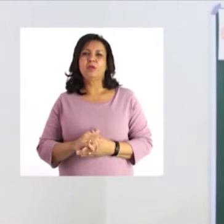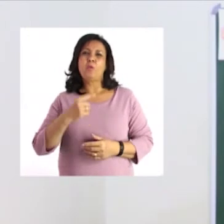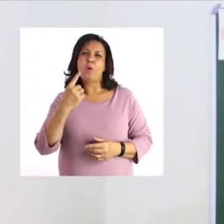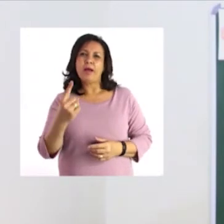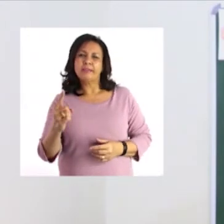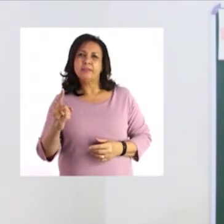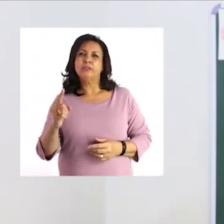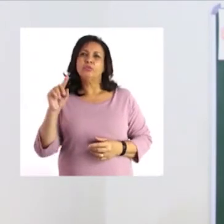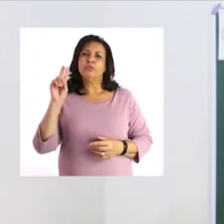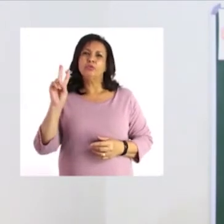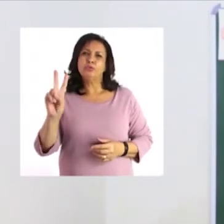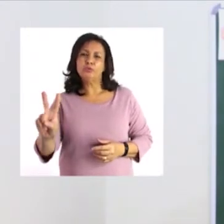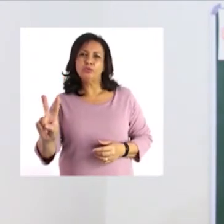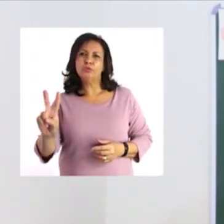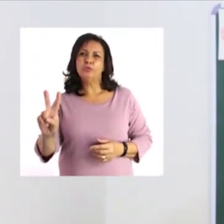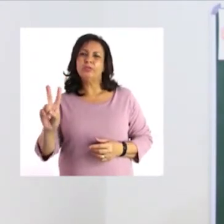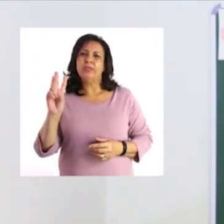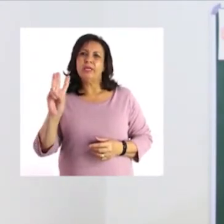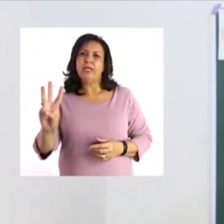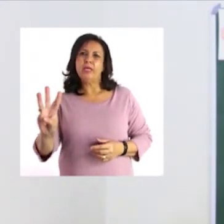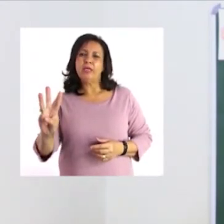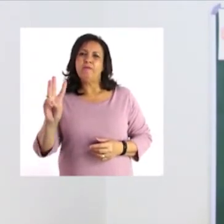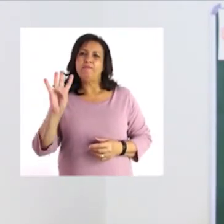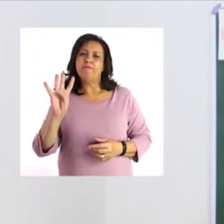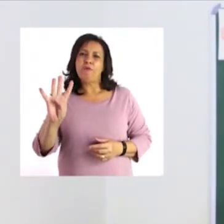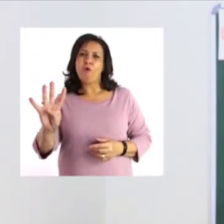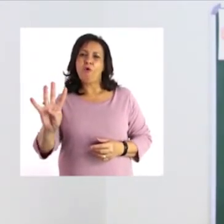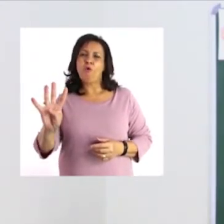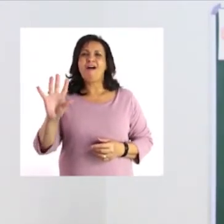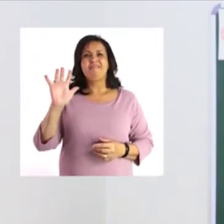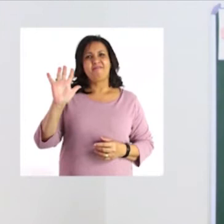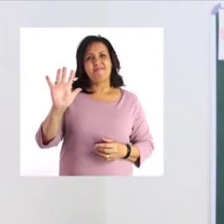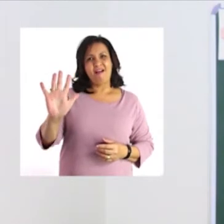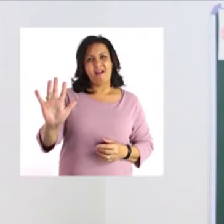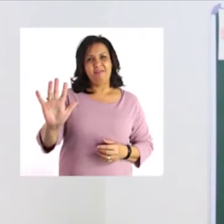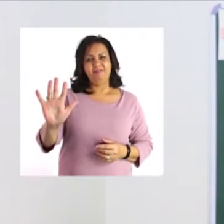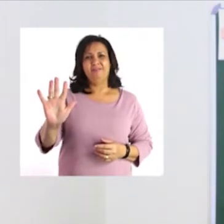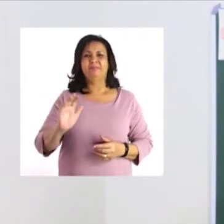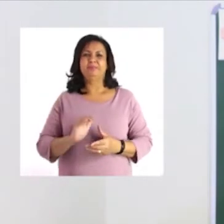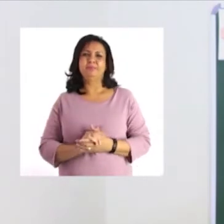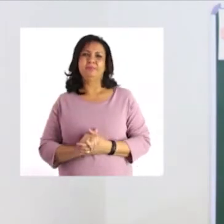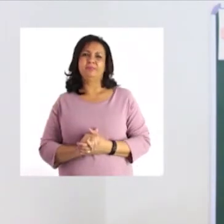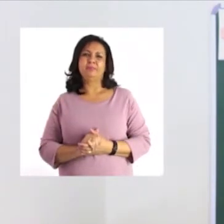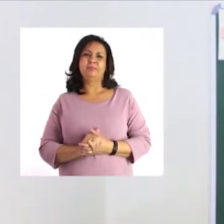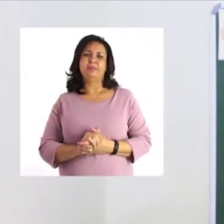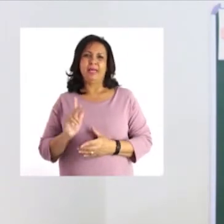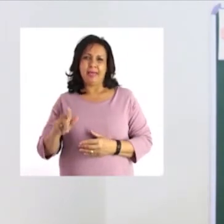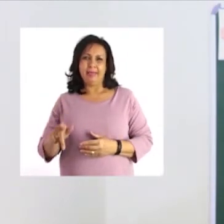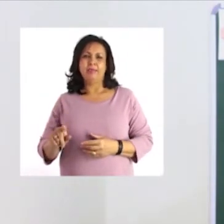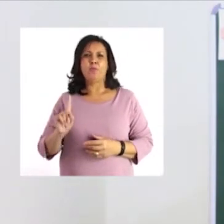1, 2, 3, 4, 5. Let's count